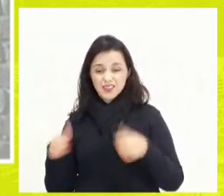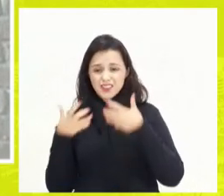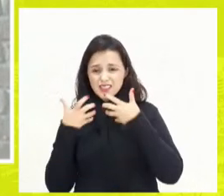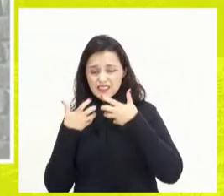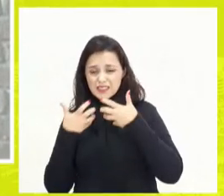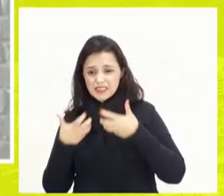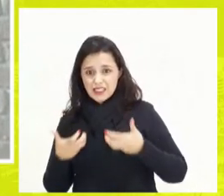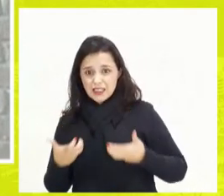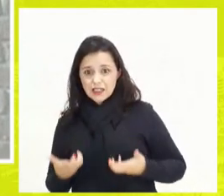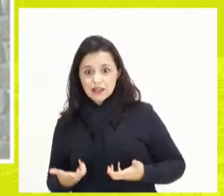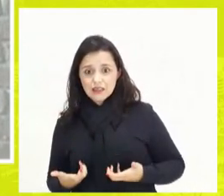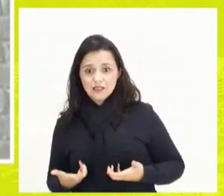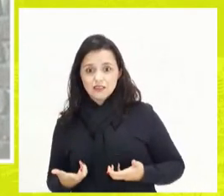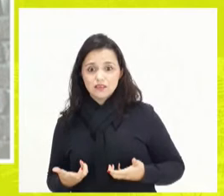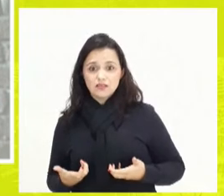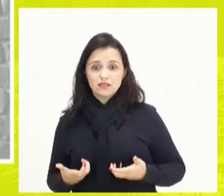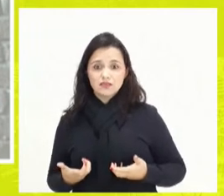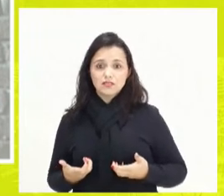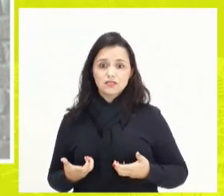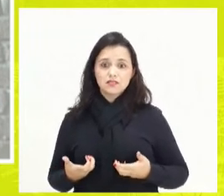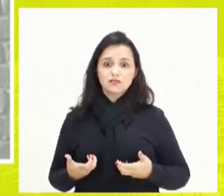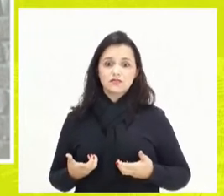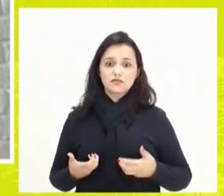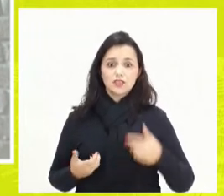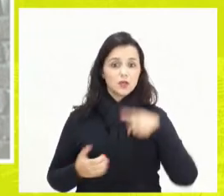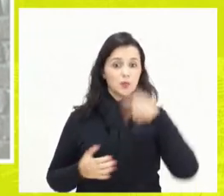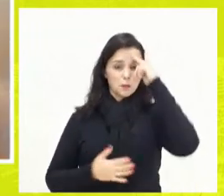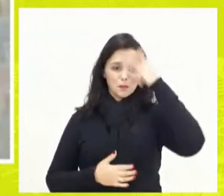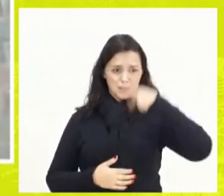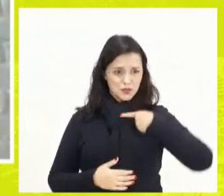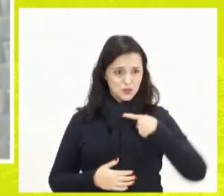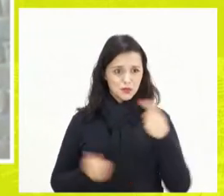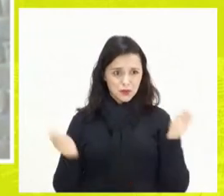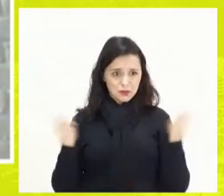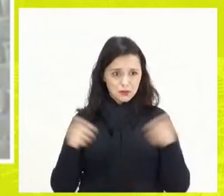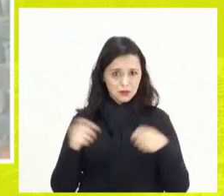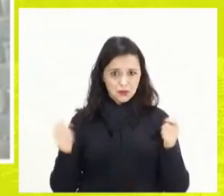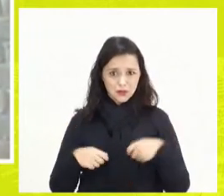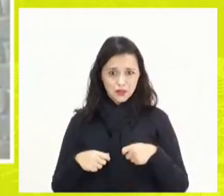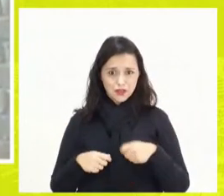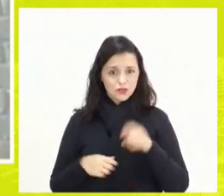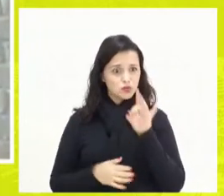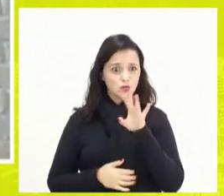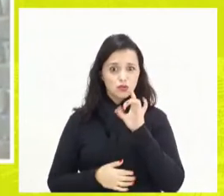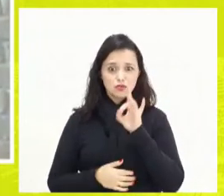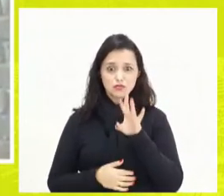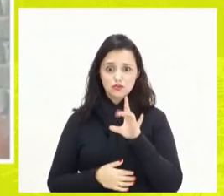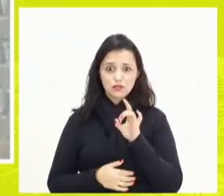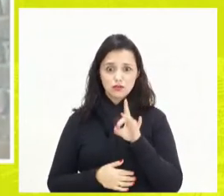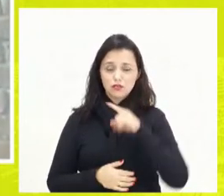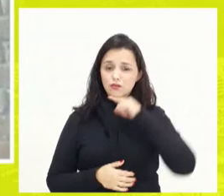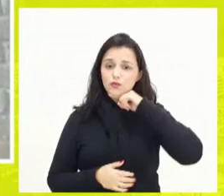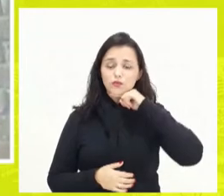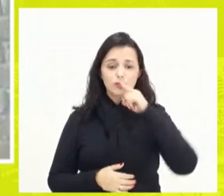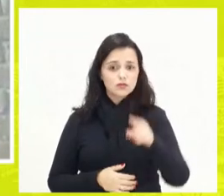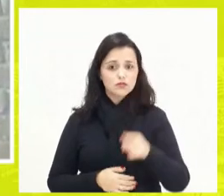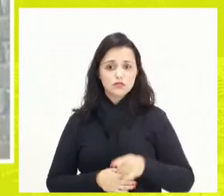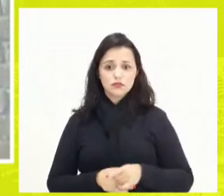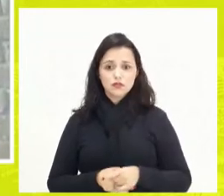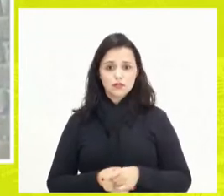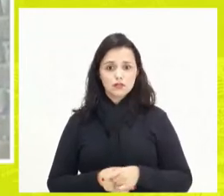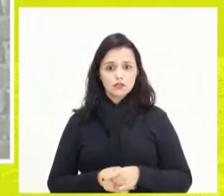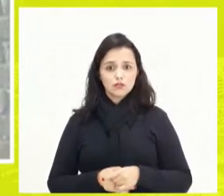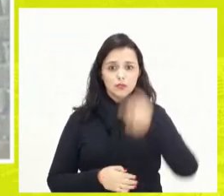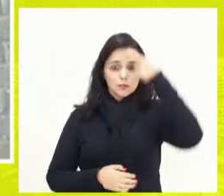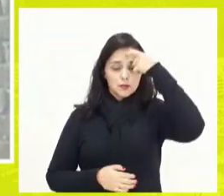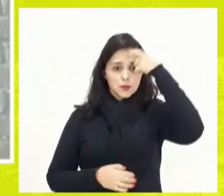can bring take me to exhaustion and then the person needs to deal with that alone needs to